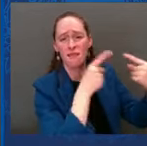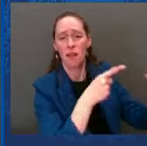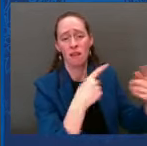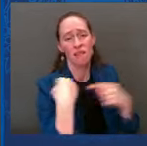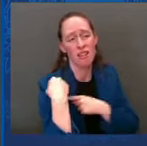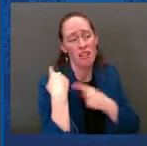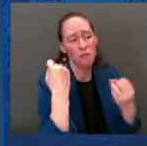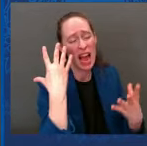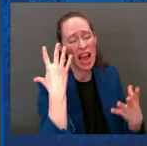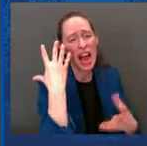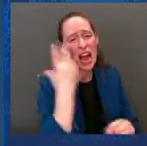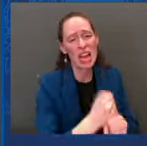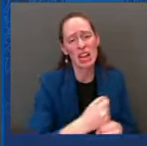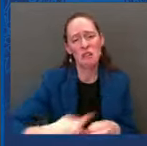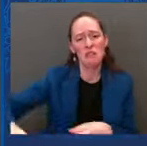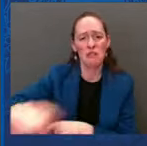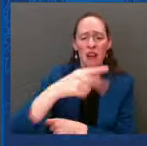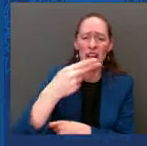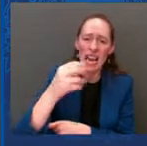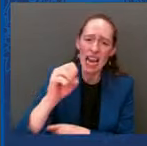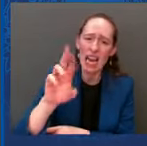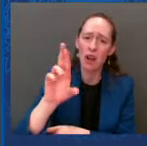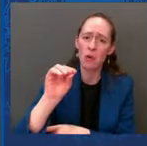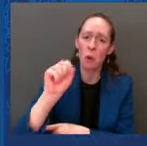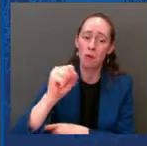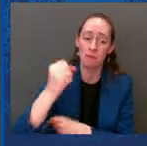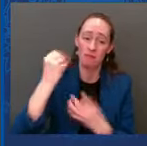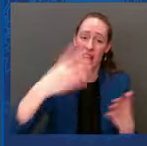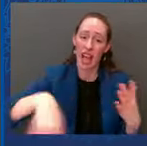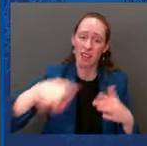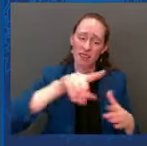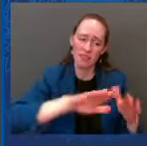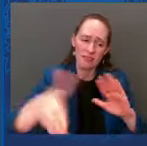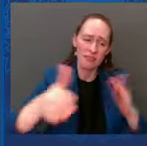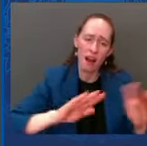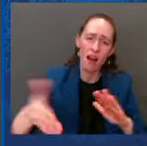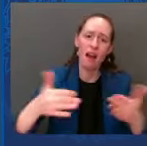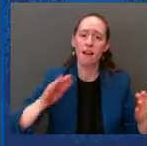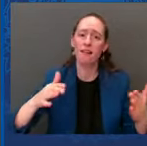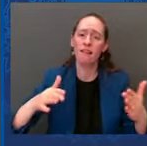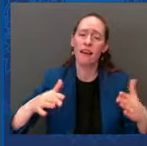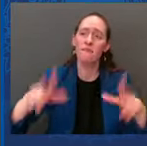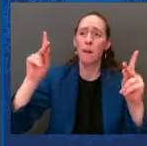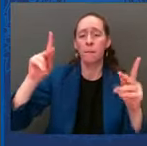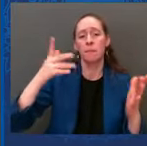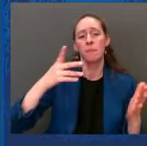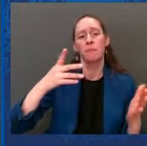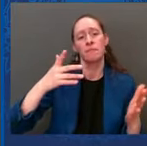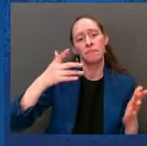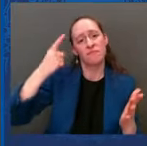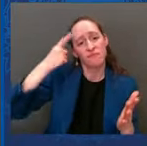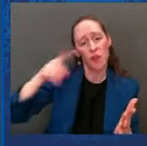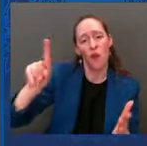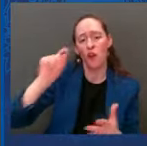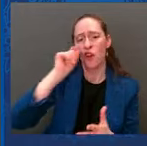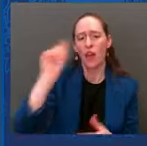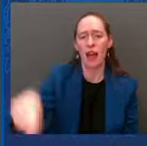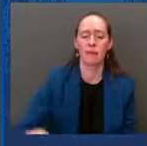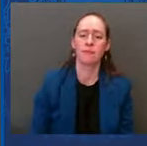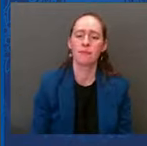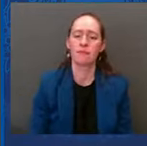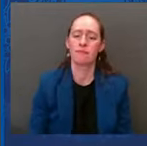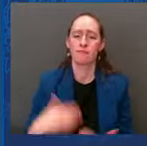Ukraine. I was honored to visit their memorial in Kyiv yesterday to pay tribute to the